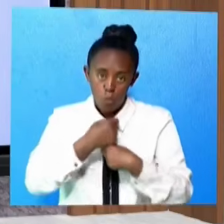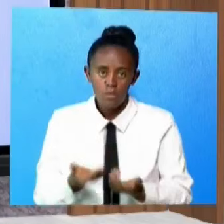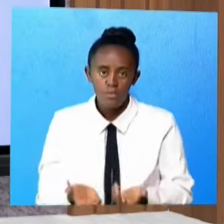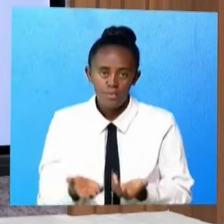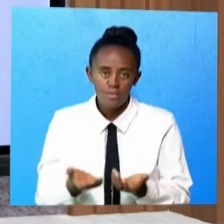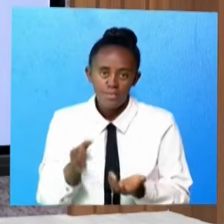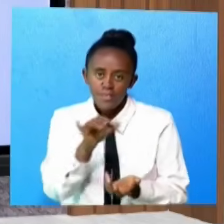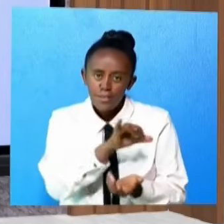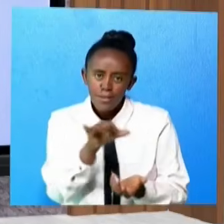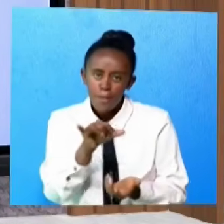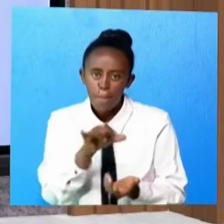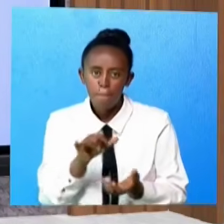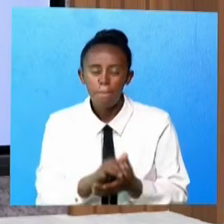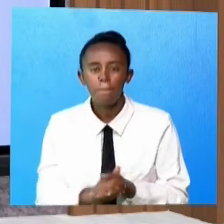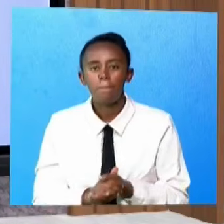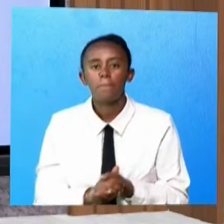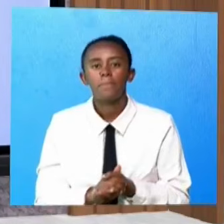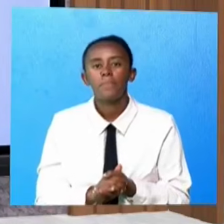The same is true.